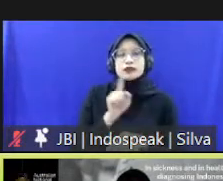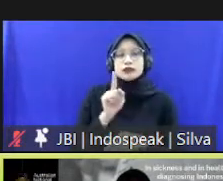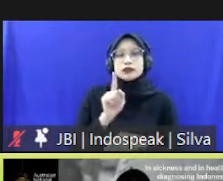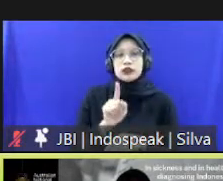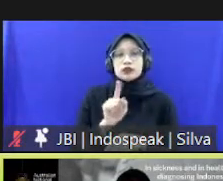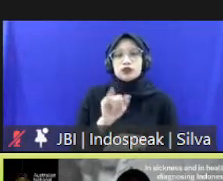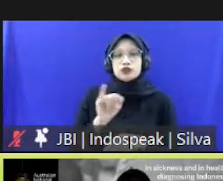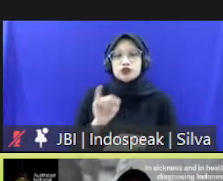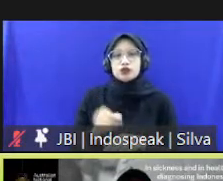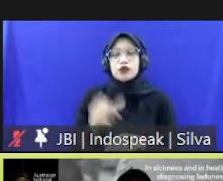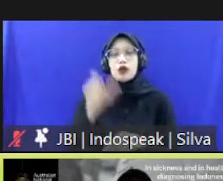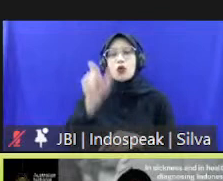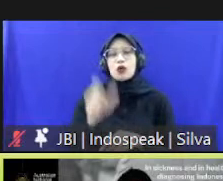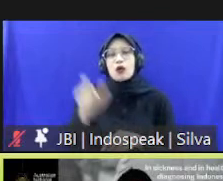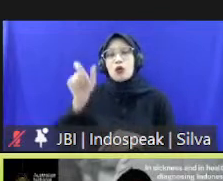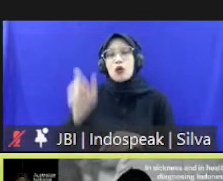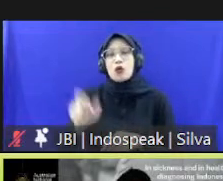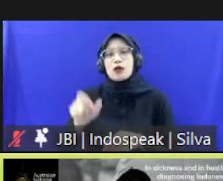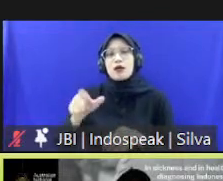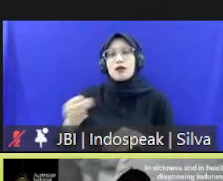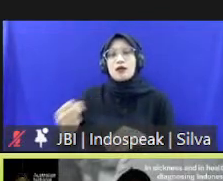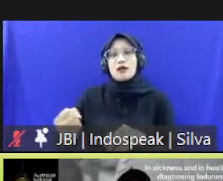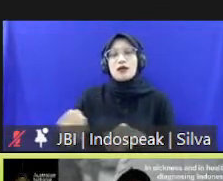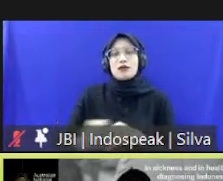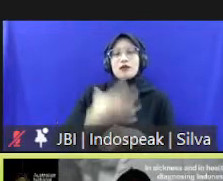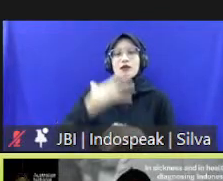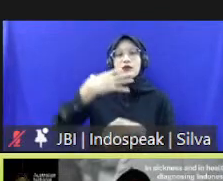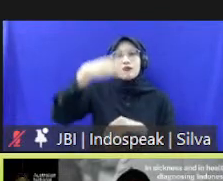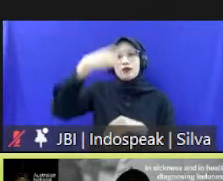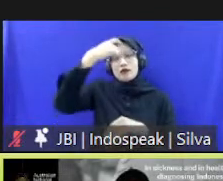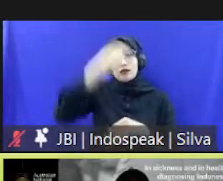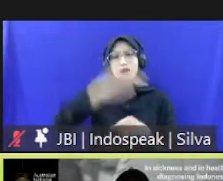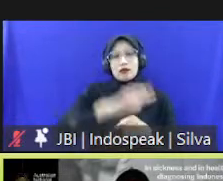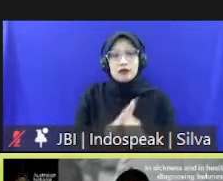the government reported death toll is